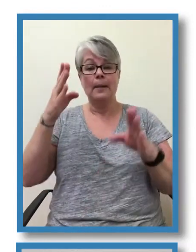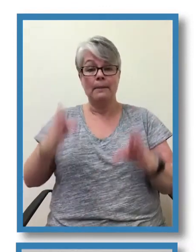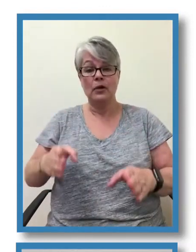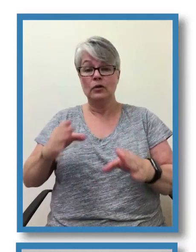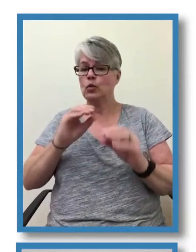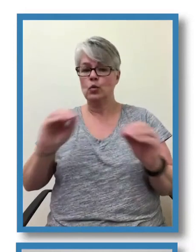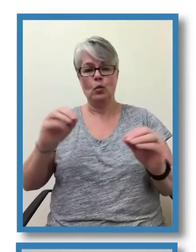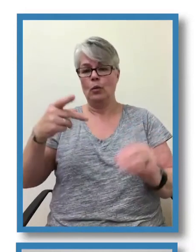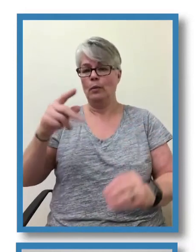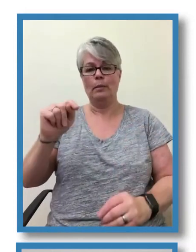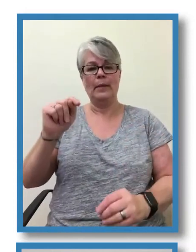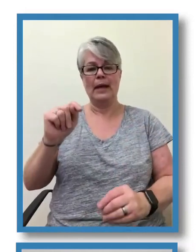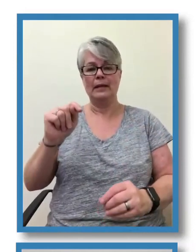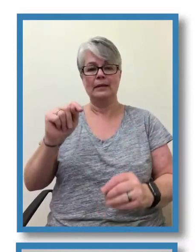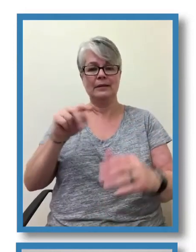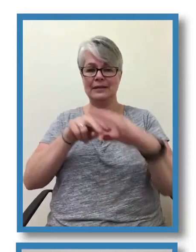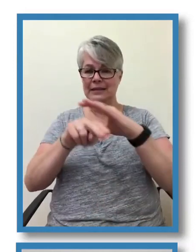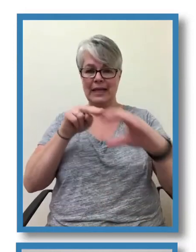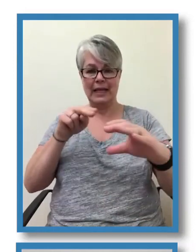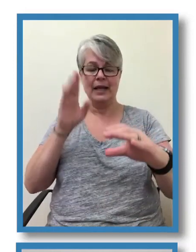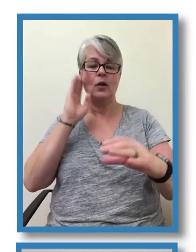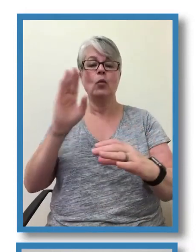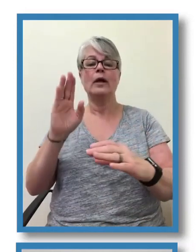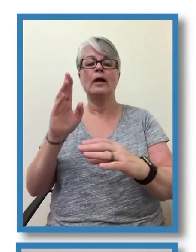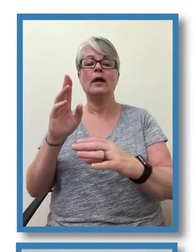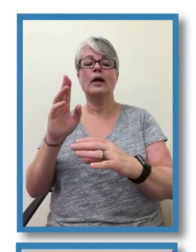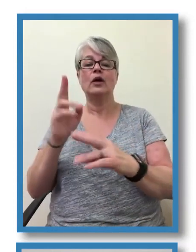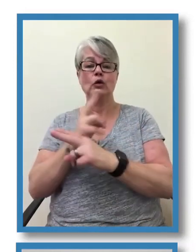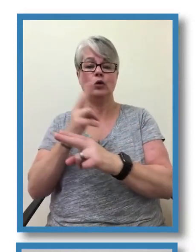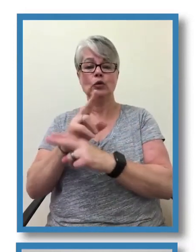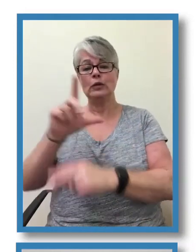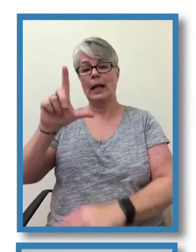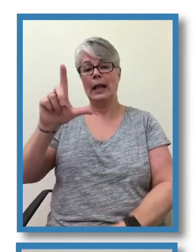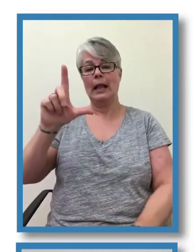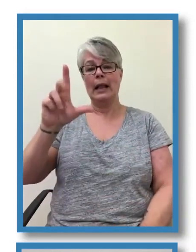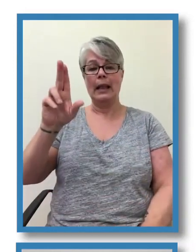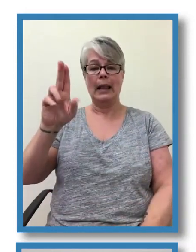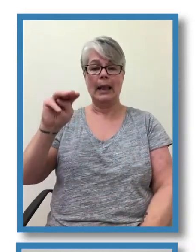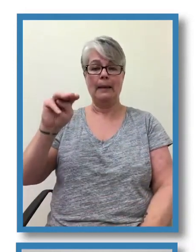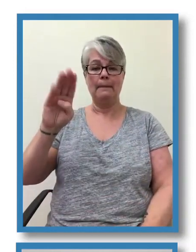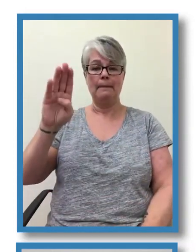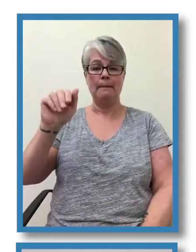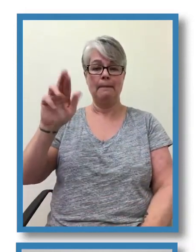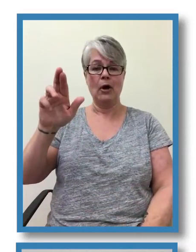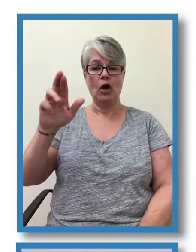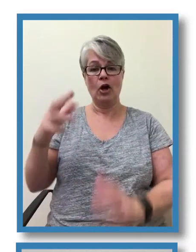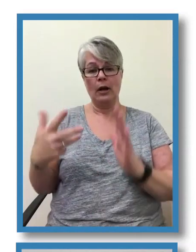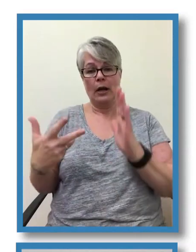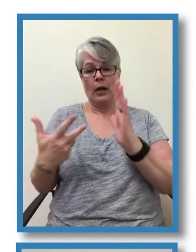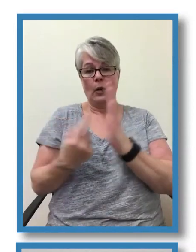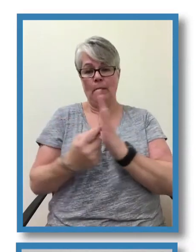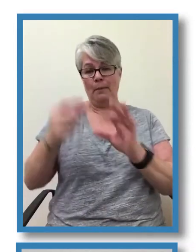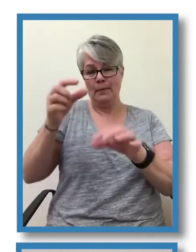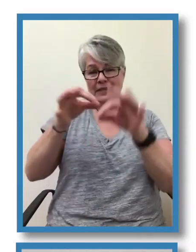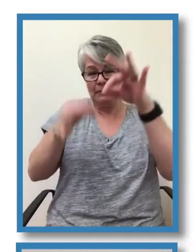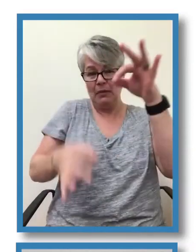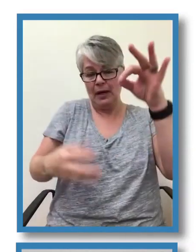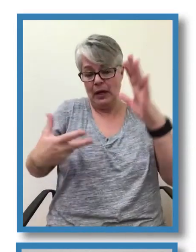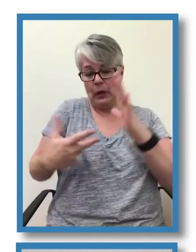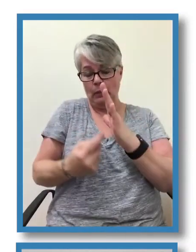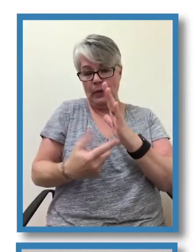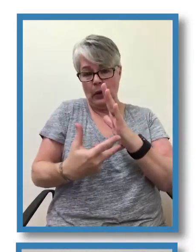fluid from the lower back, and then it's examined to see what the ratio of the amyloid